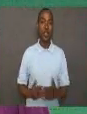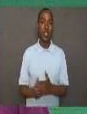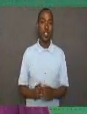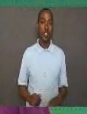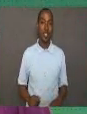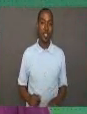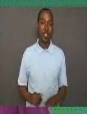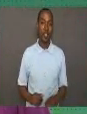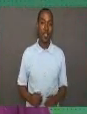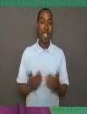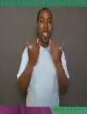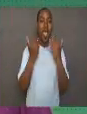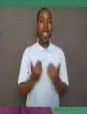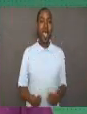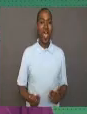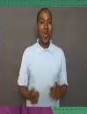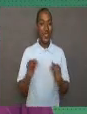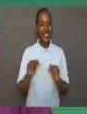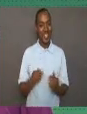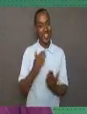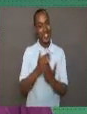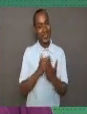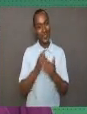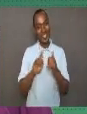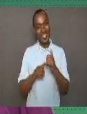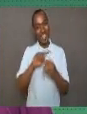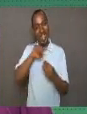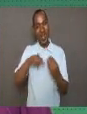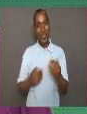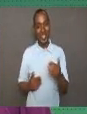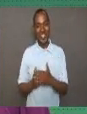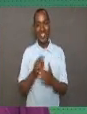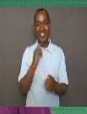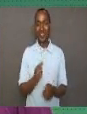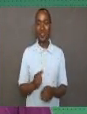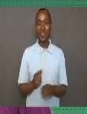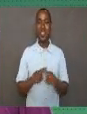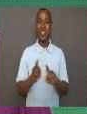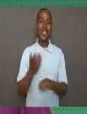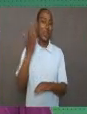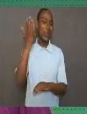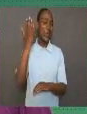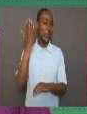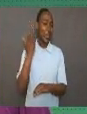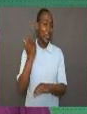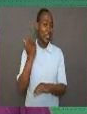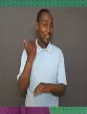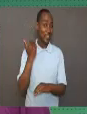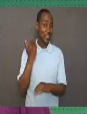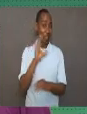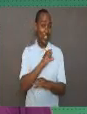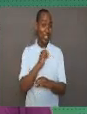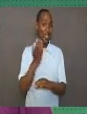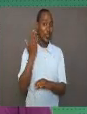We have reached the end of our lesson, students. But before we conclude, let